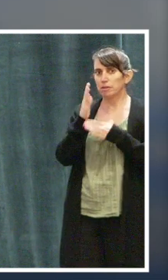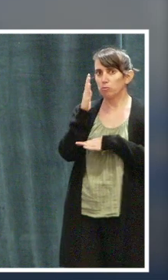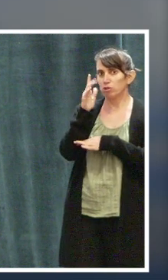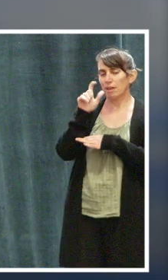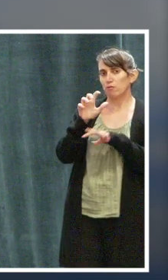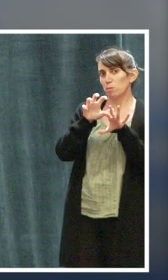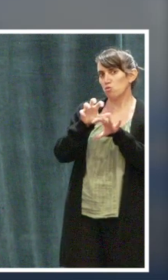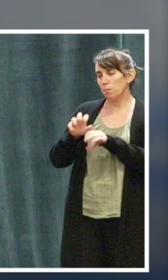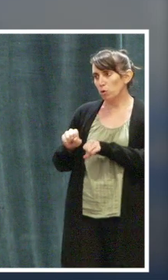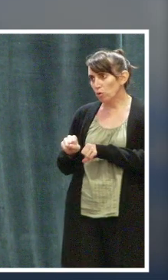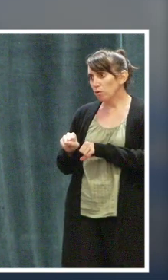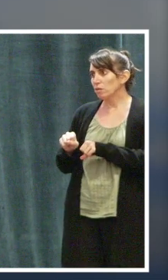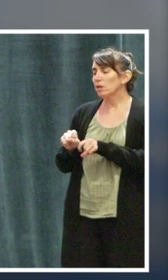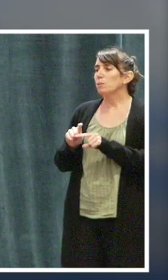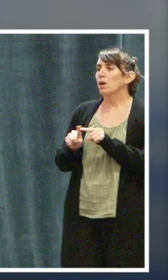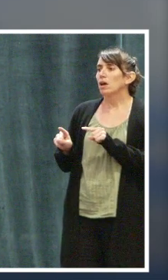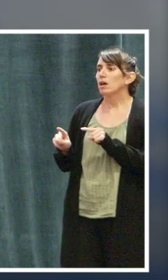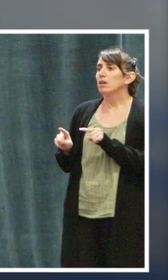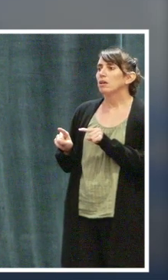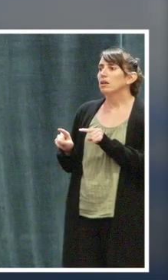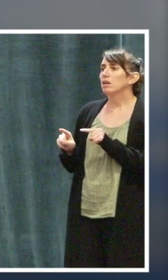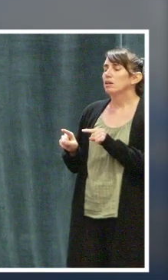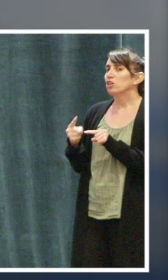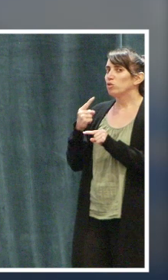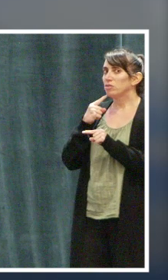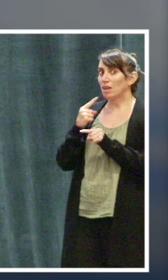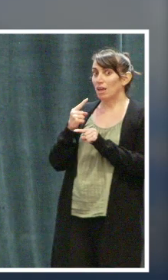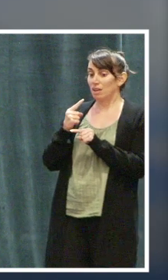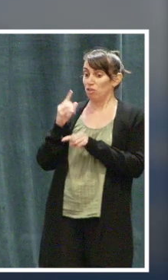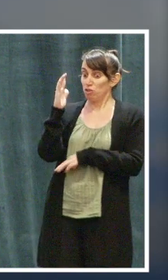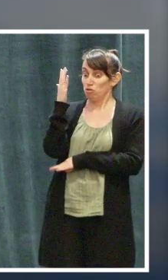would be, in some of the renderings you said there, these are what the trees will look like 5